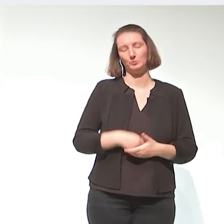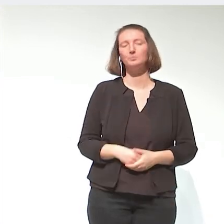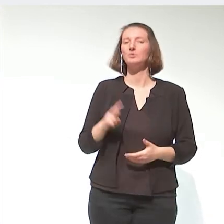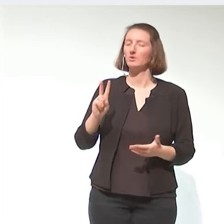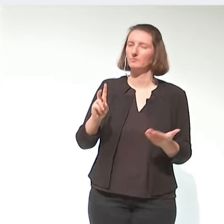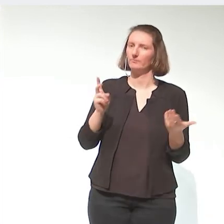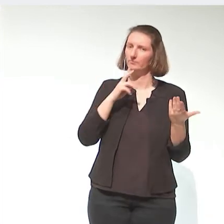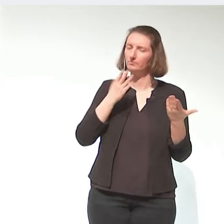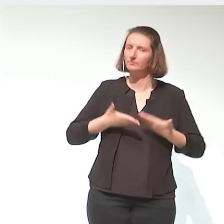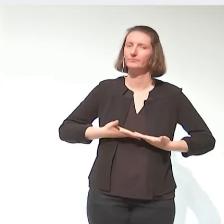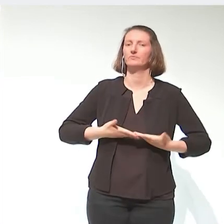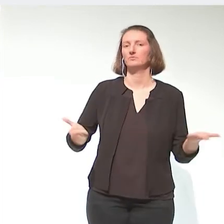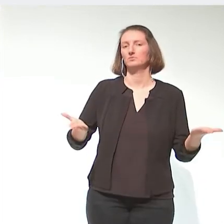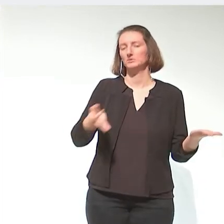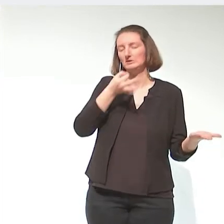whole Europe.